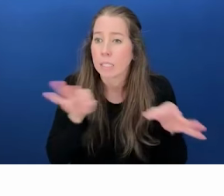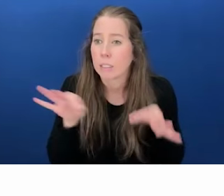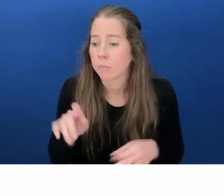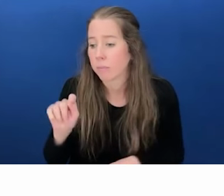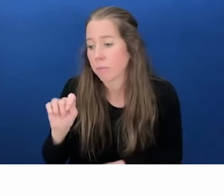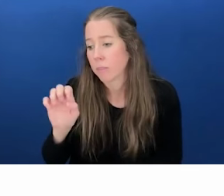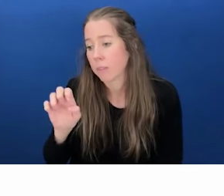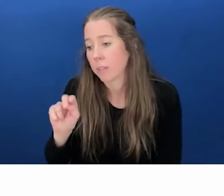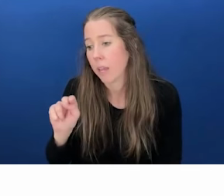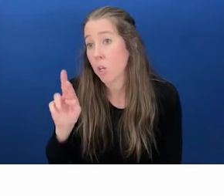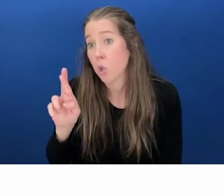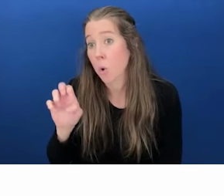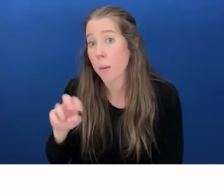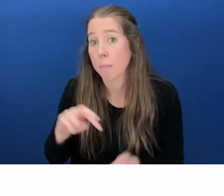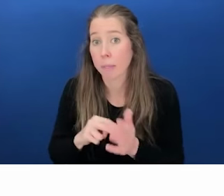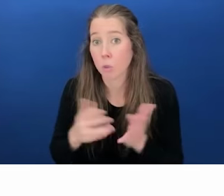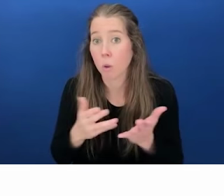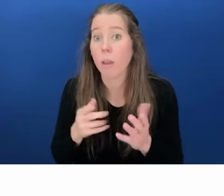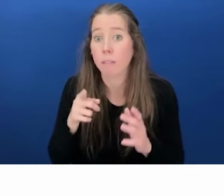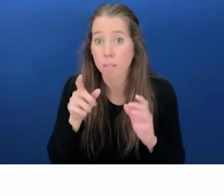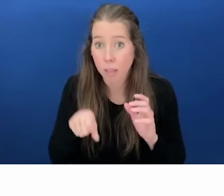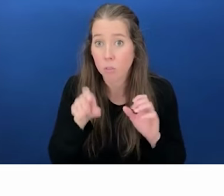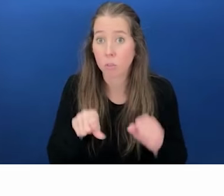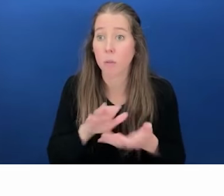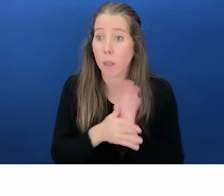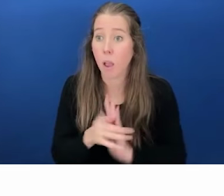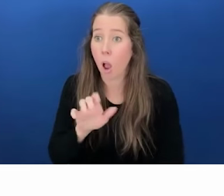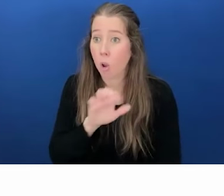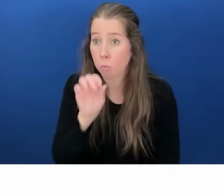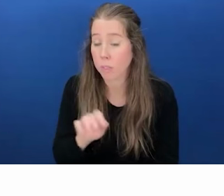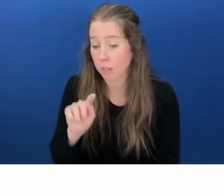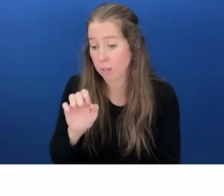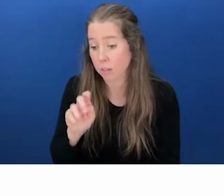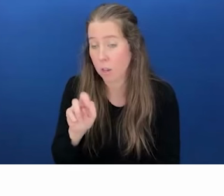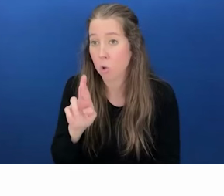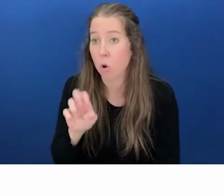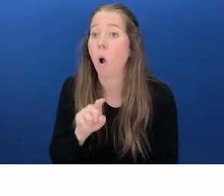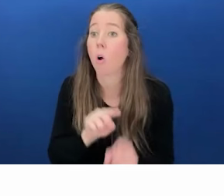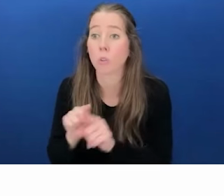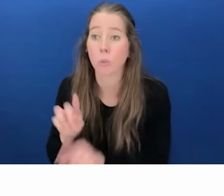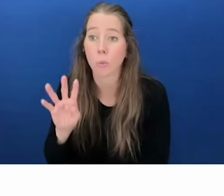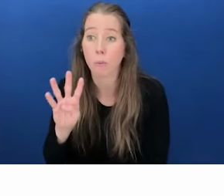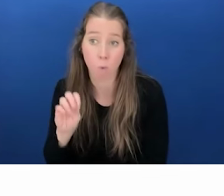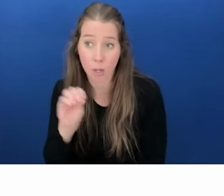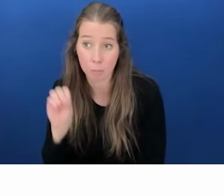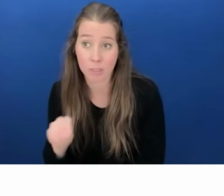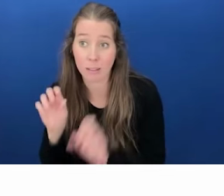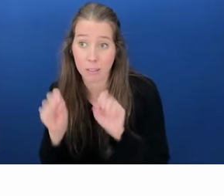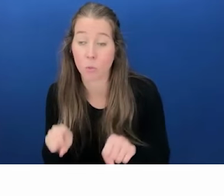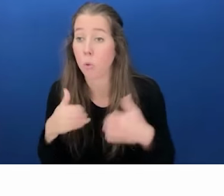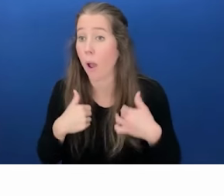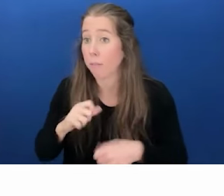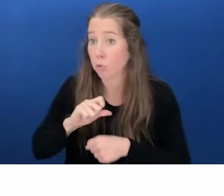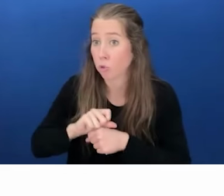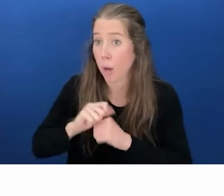means, to where, yes, you can be 100% tenured, but you could also be tenured at 40%. So you have job security,